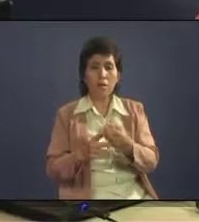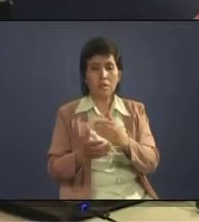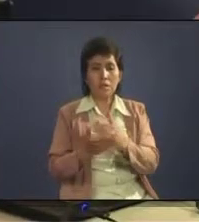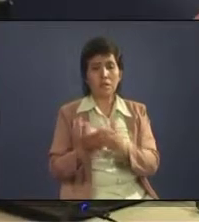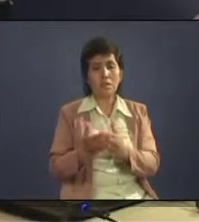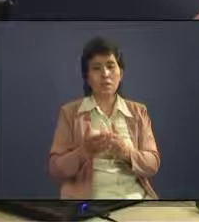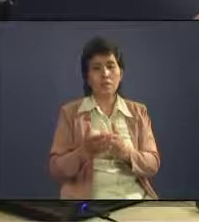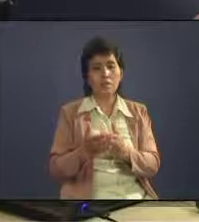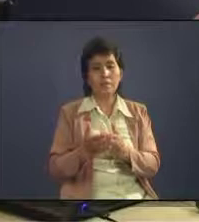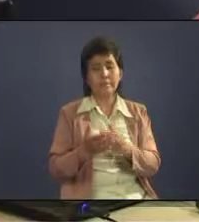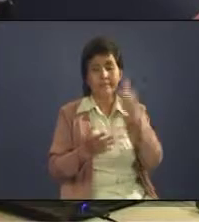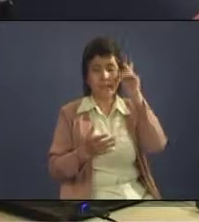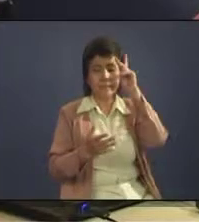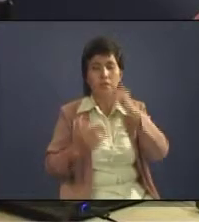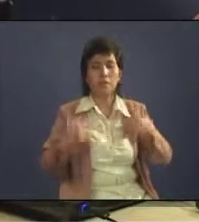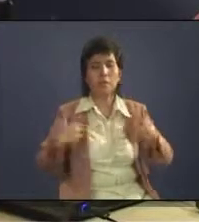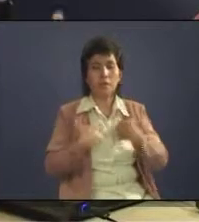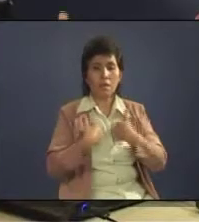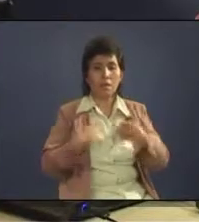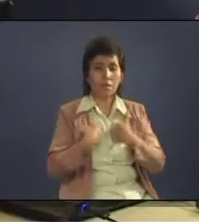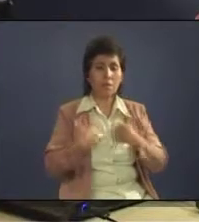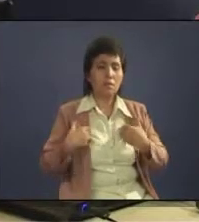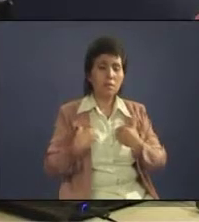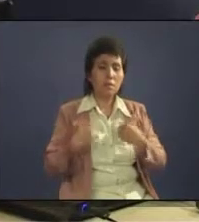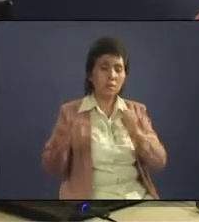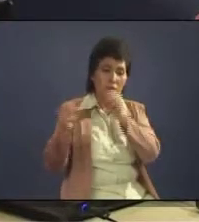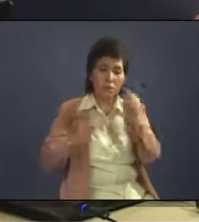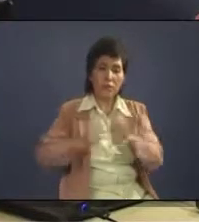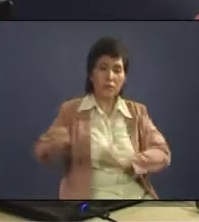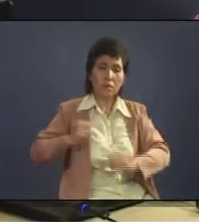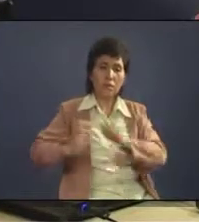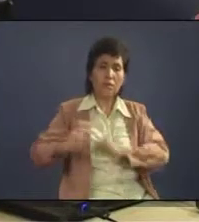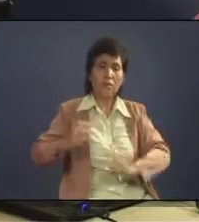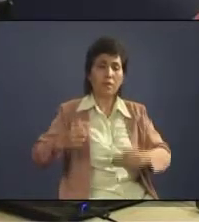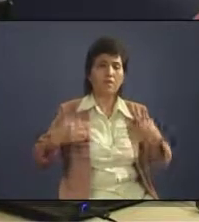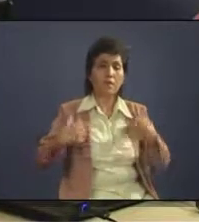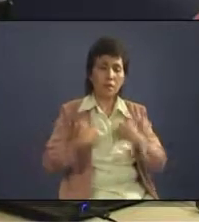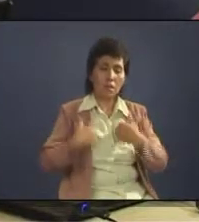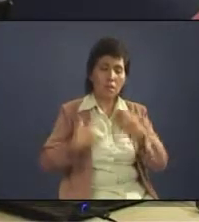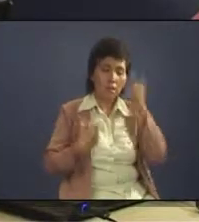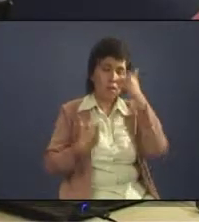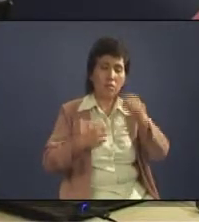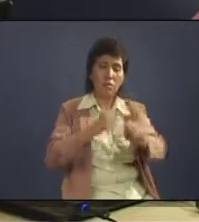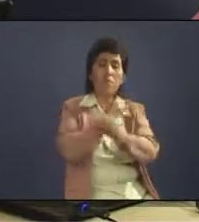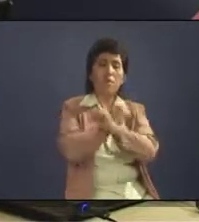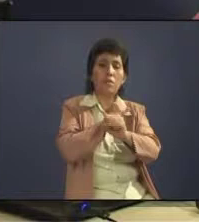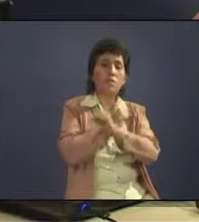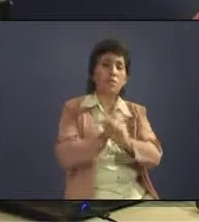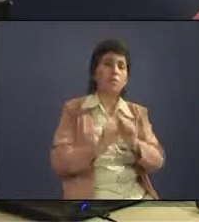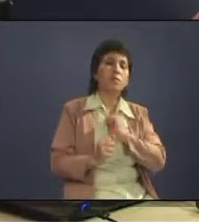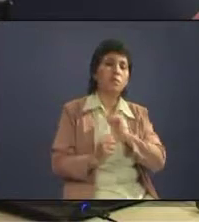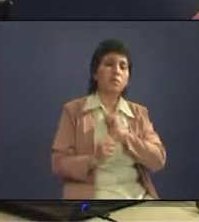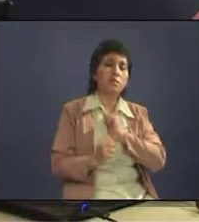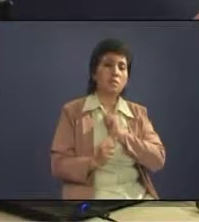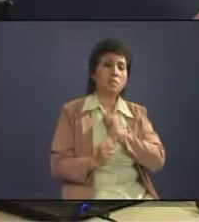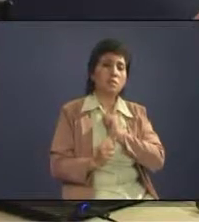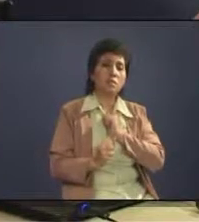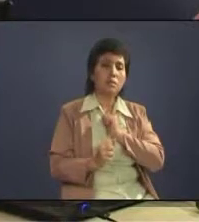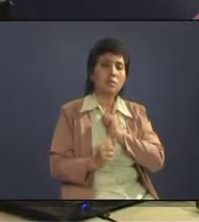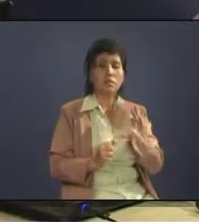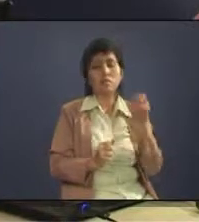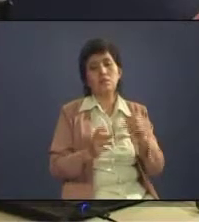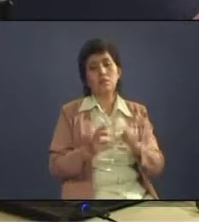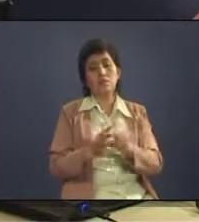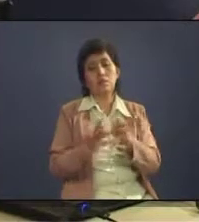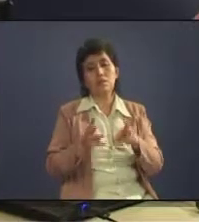the animal side, okay? We have the angry face to protect ourselves, okay? It's natural. Within our